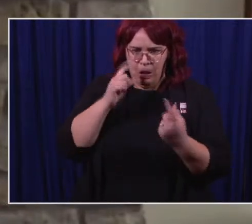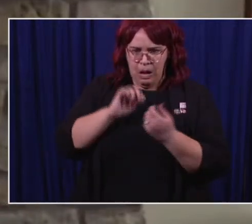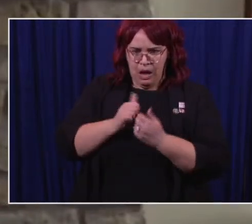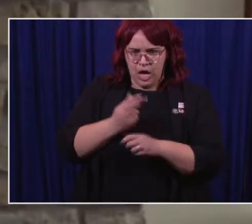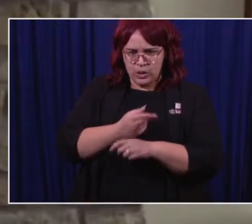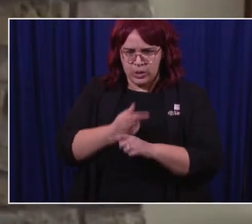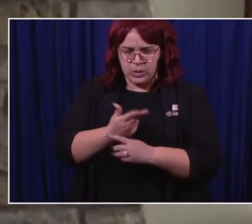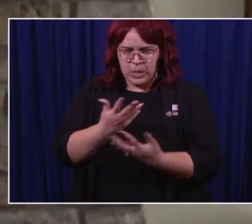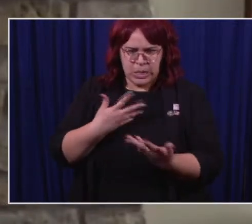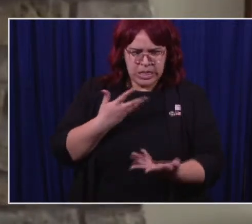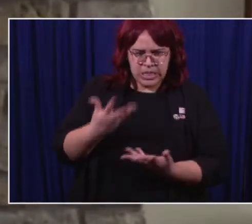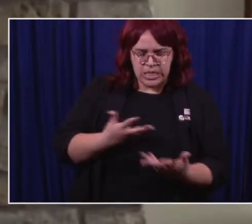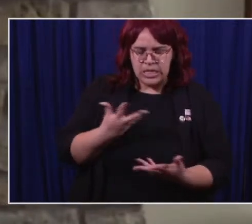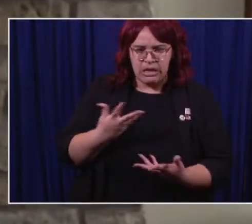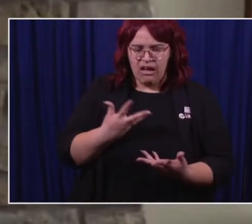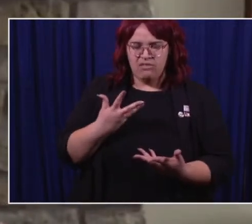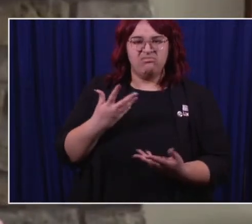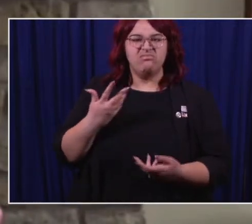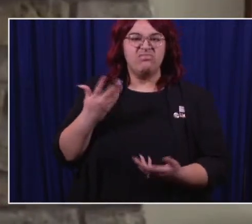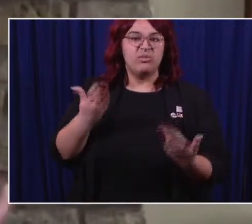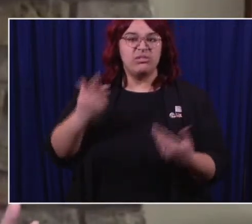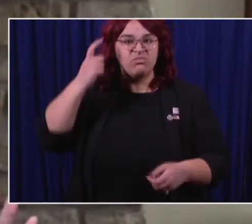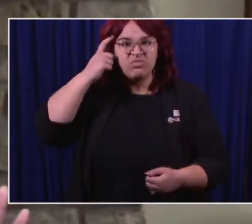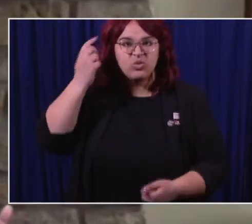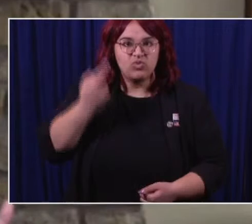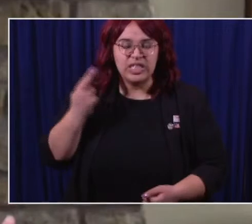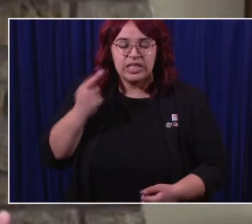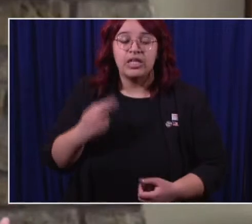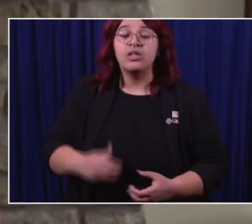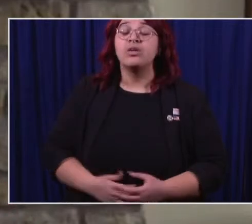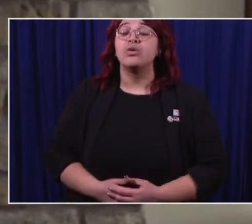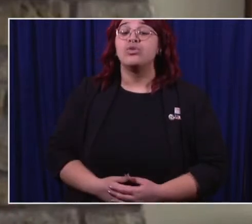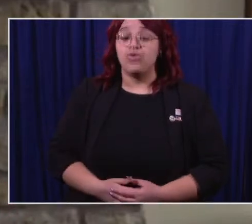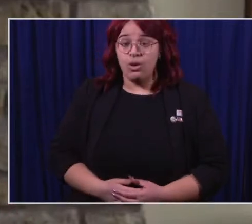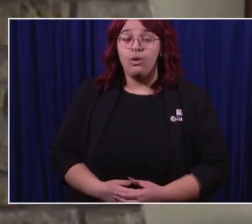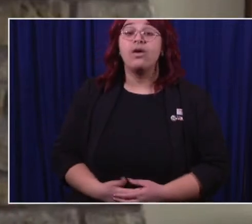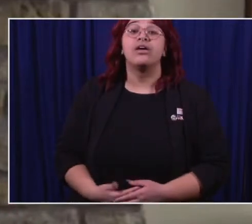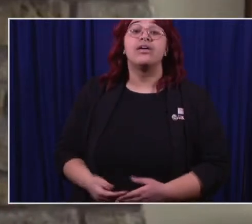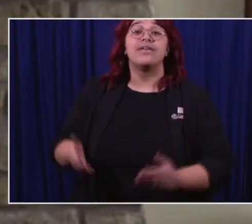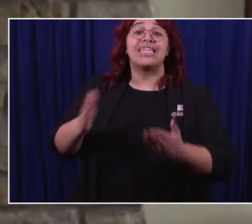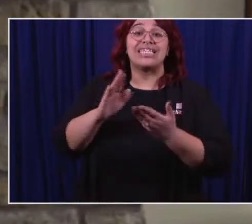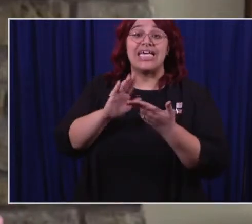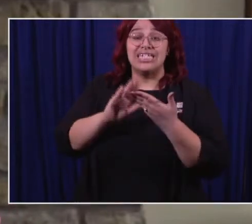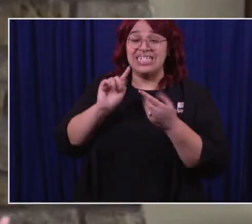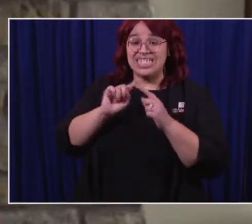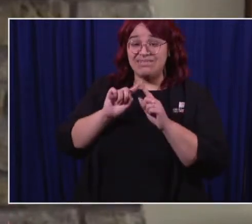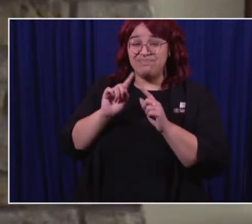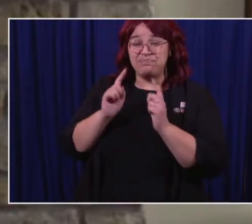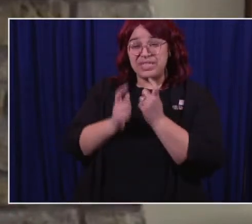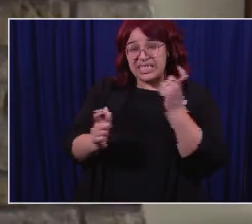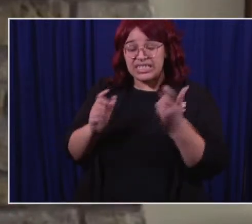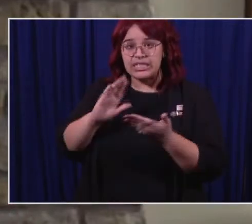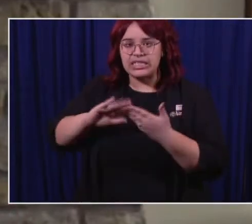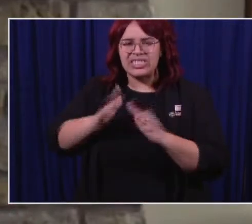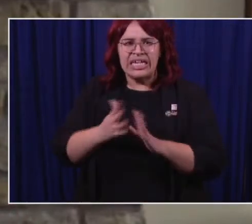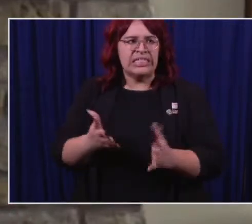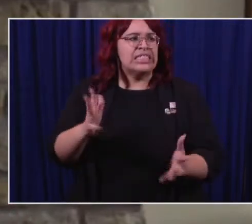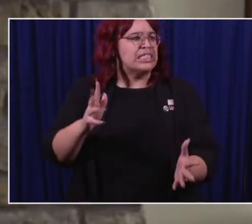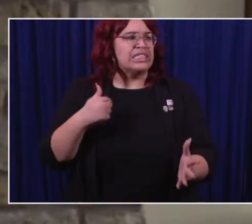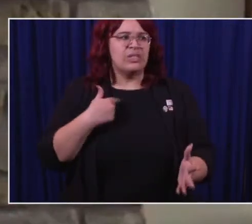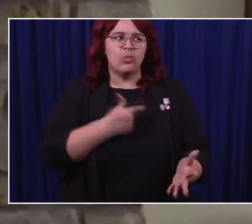this plan in these urban communities where we have significant minority population, and to make sure that we are reaching